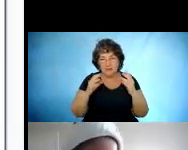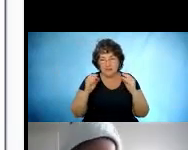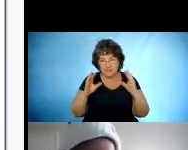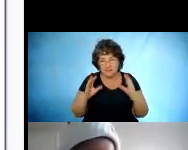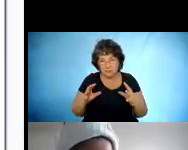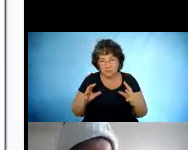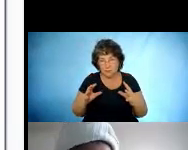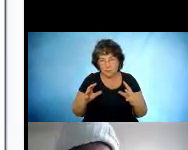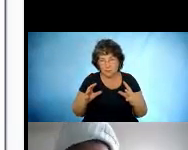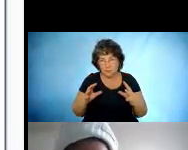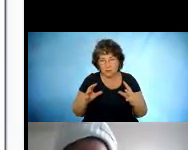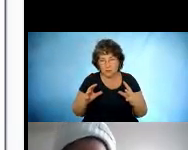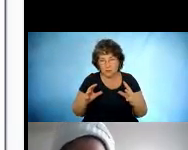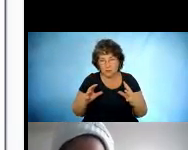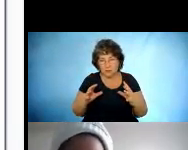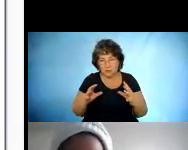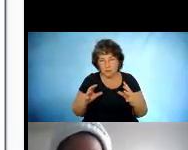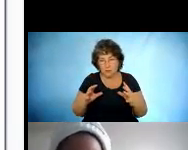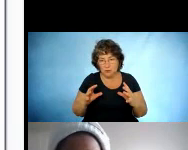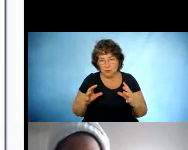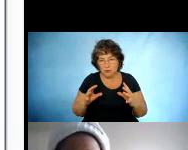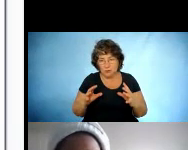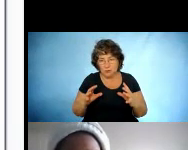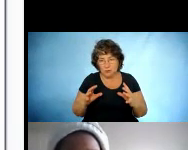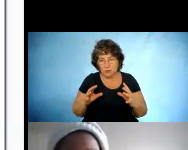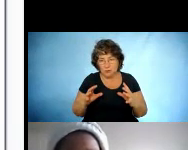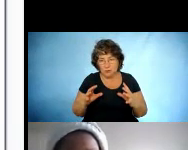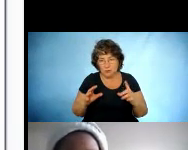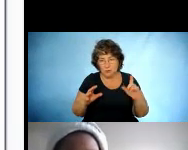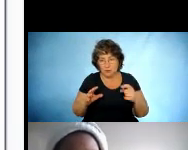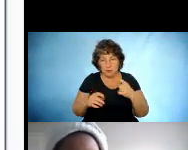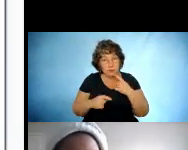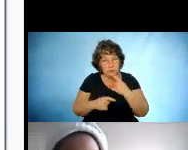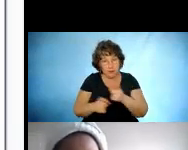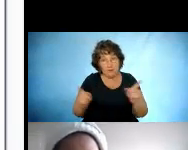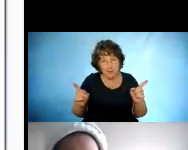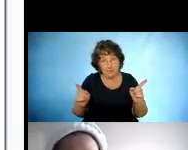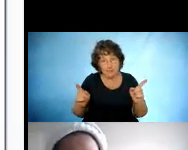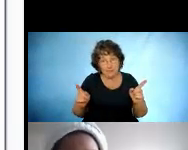need to add to tell them and say what